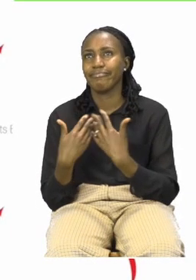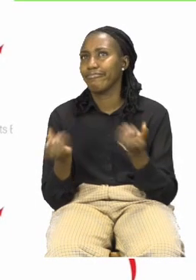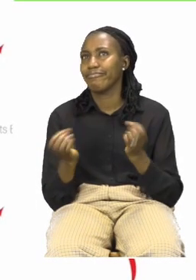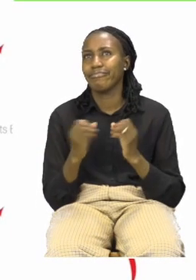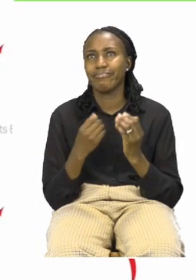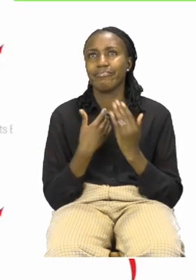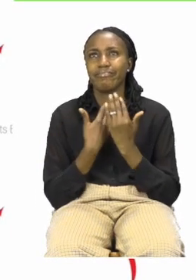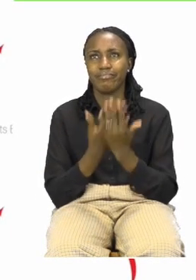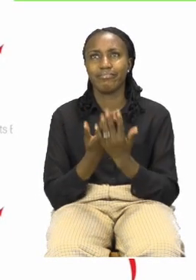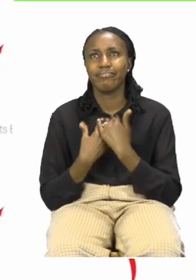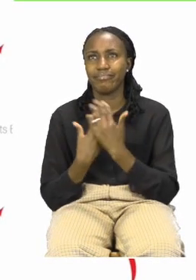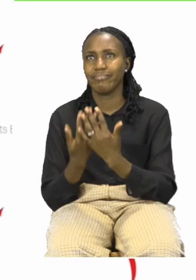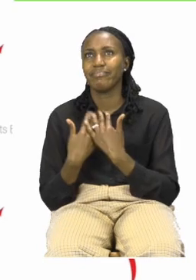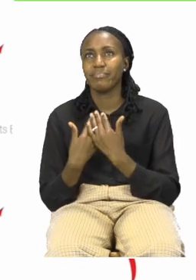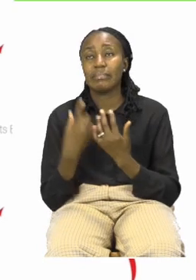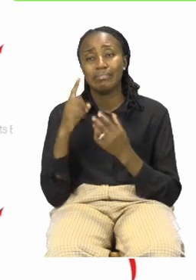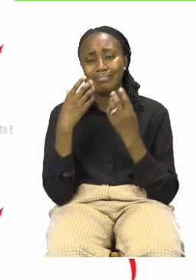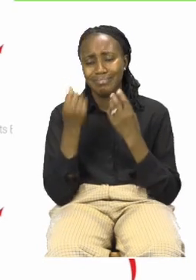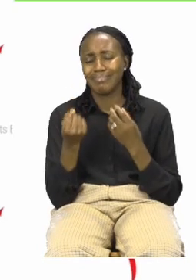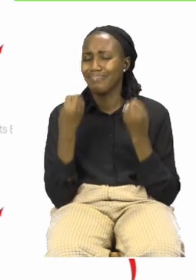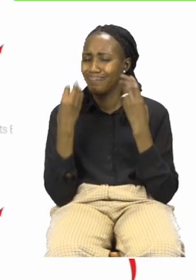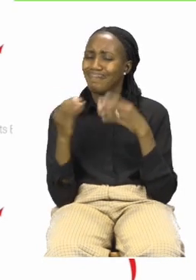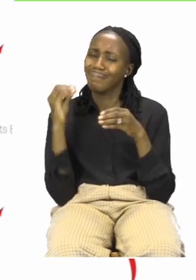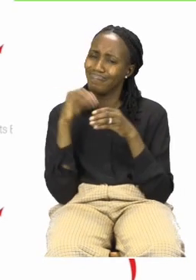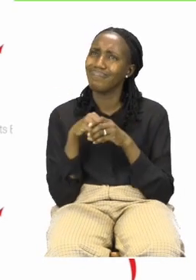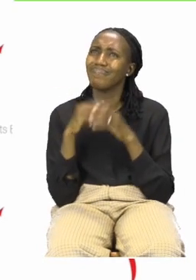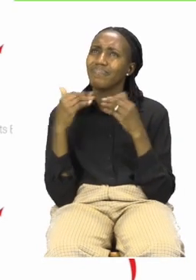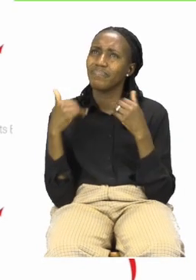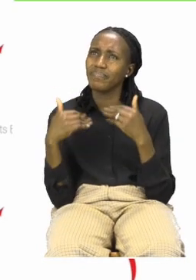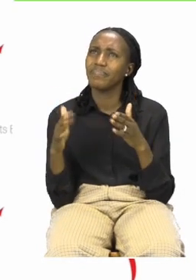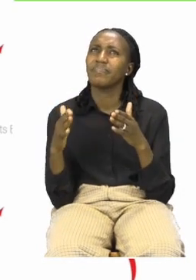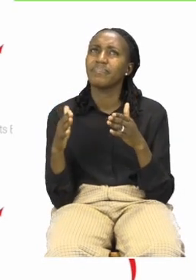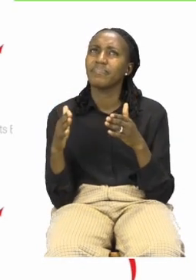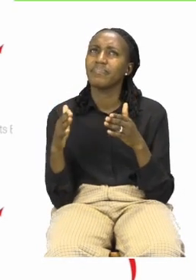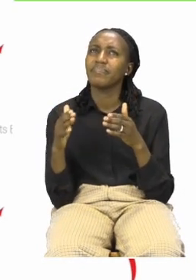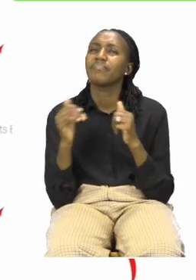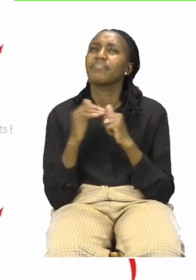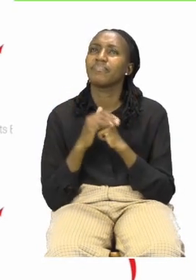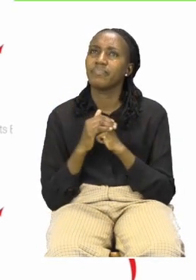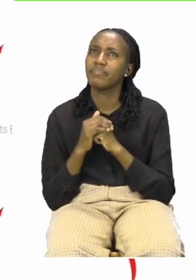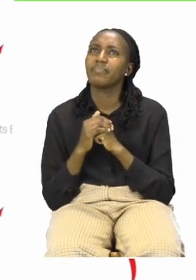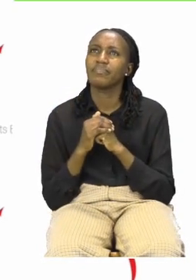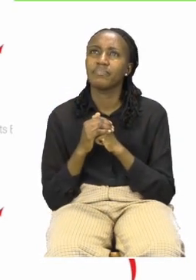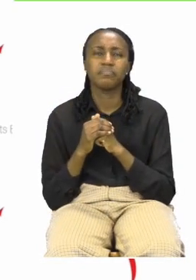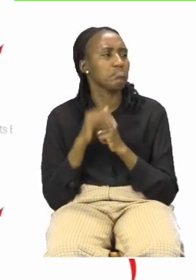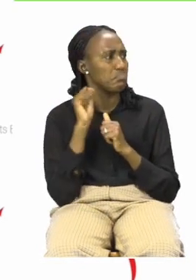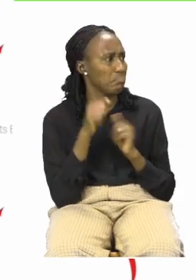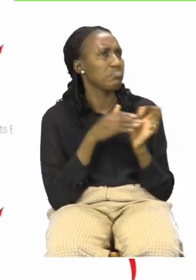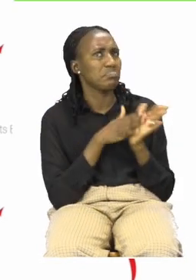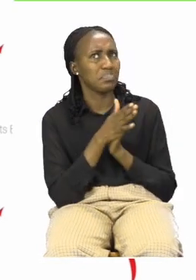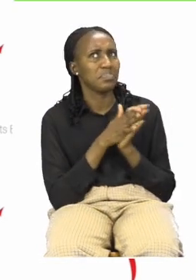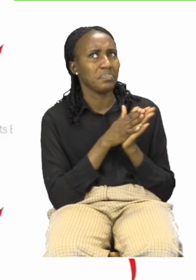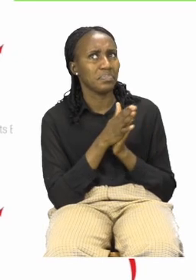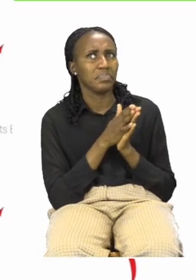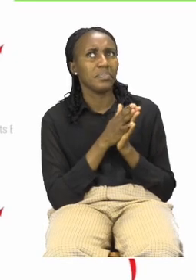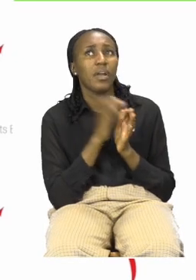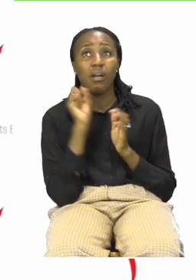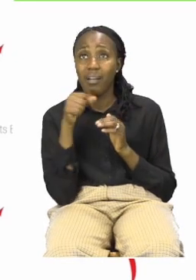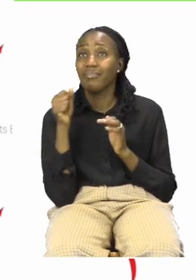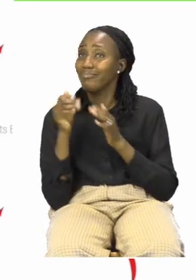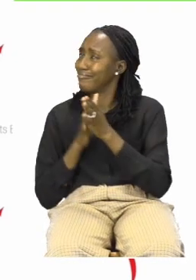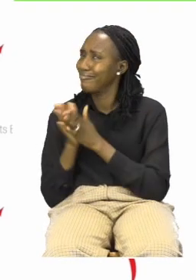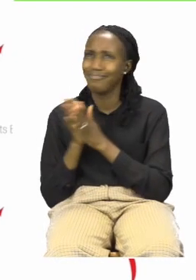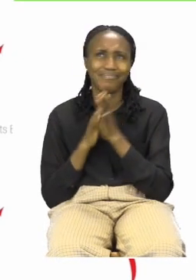they've got a lot of golfers starting there and getting active. So the interest is growing. The interest is growing,